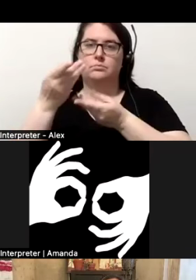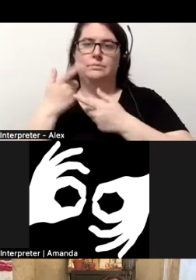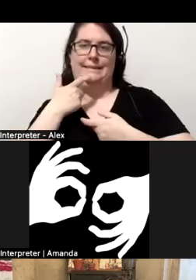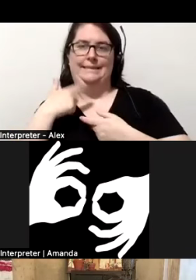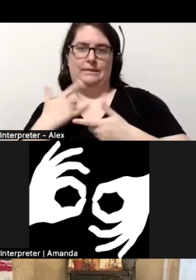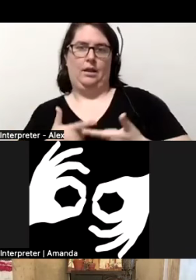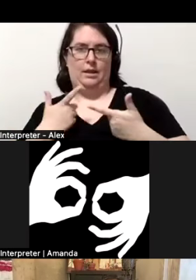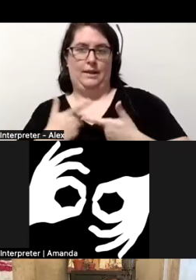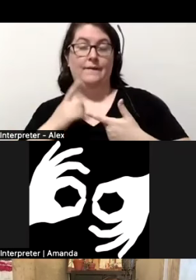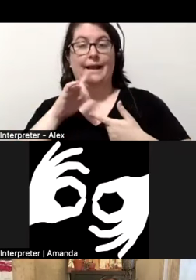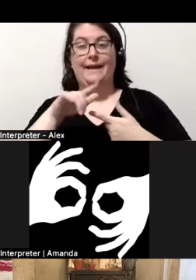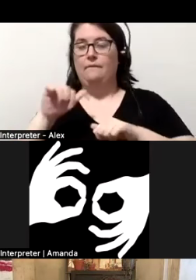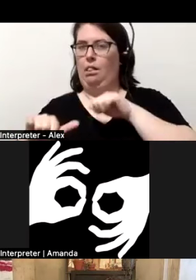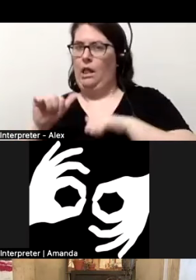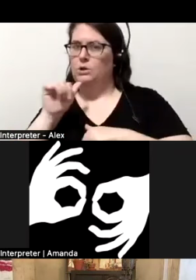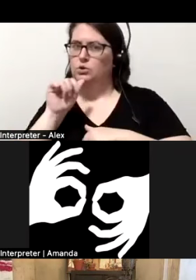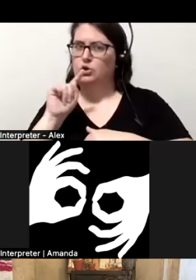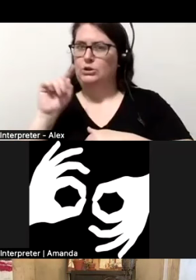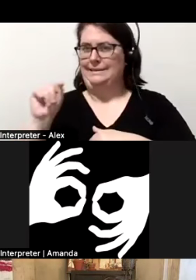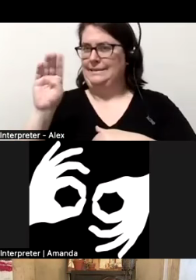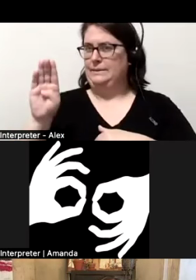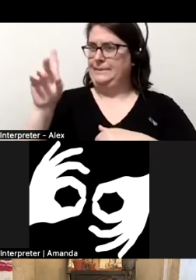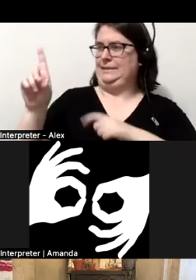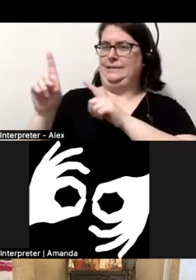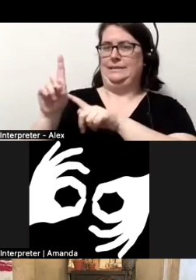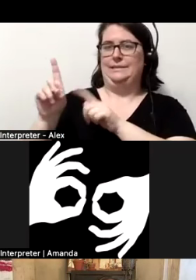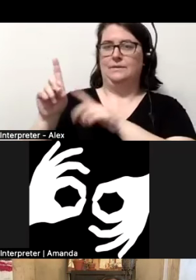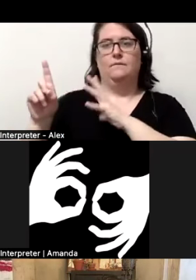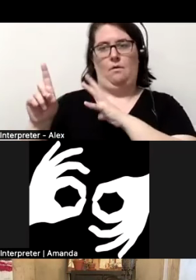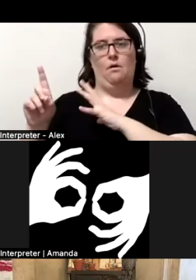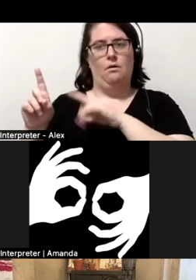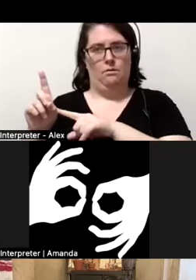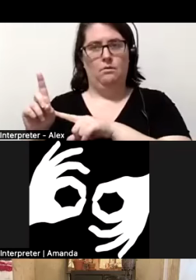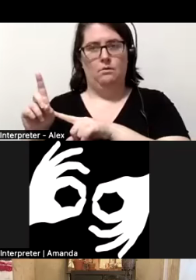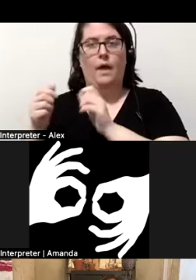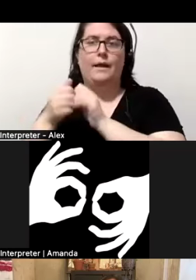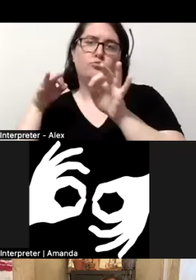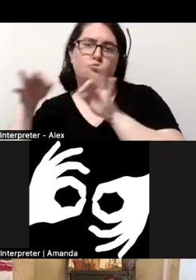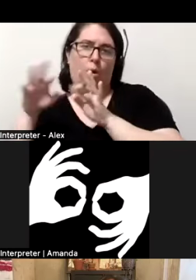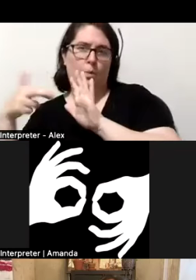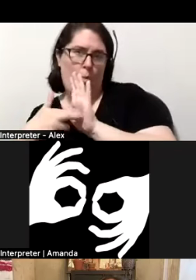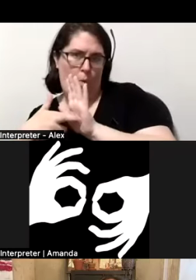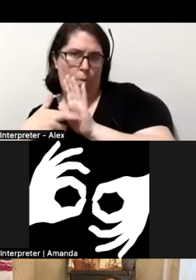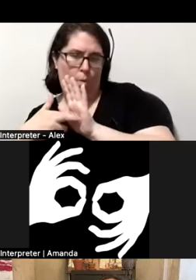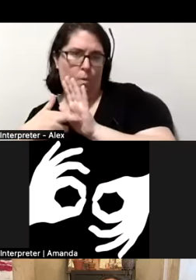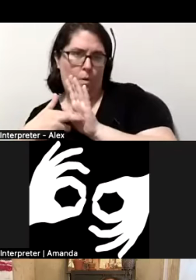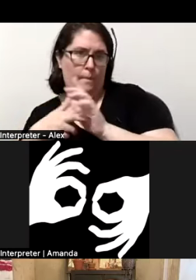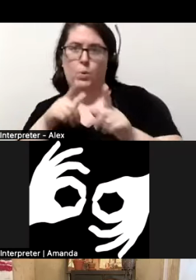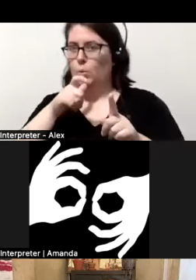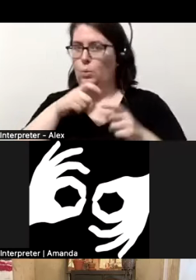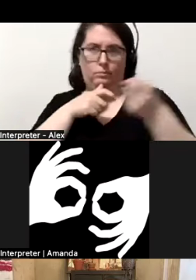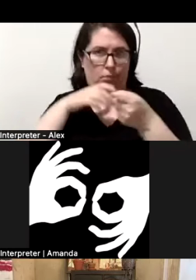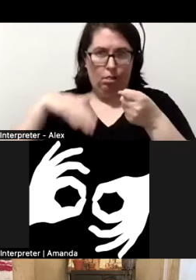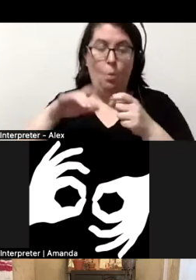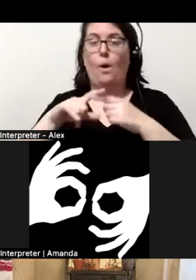that are to be determined, you can just indicate that by having a TBD and then describing the role. And if they are